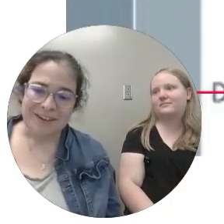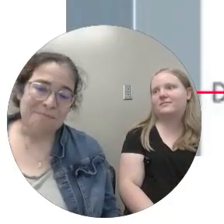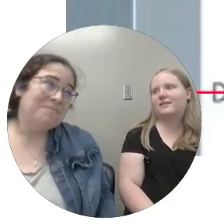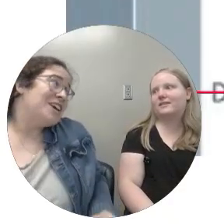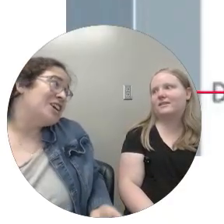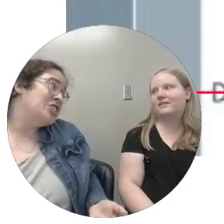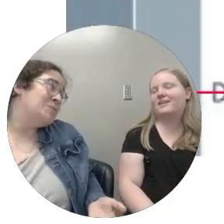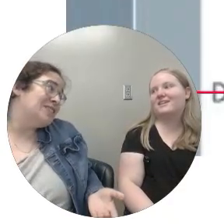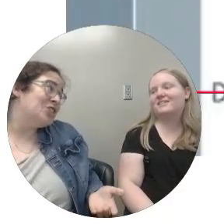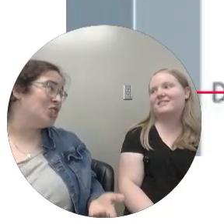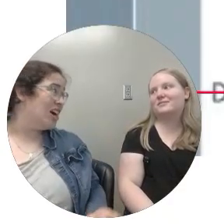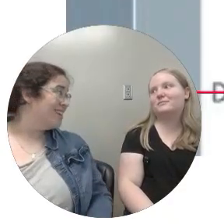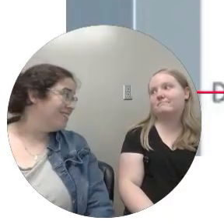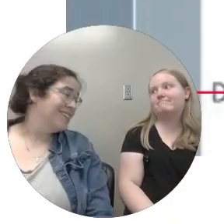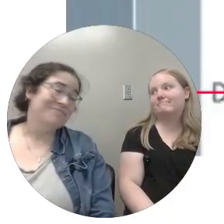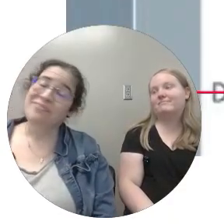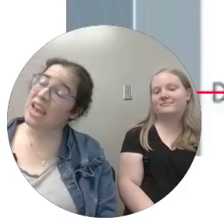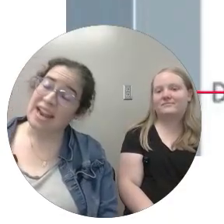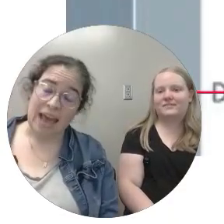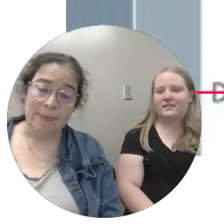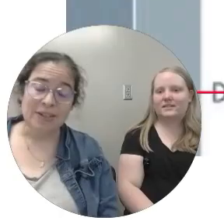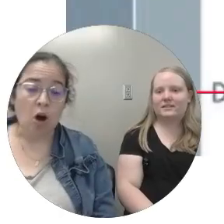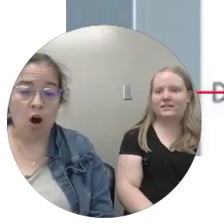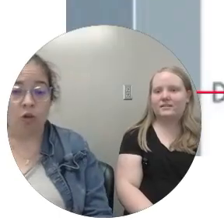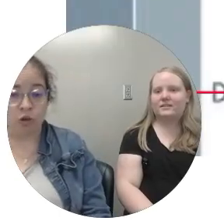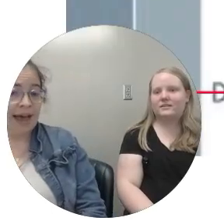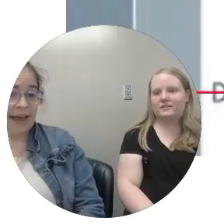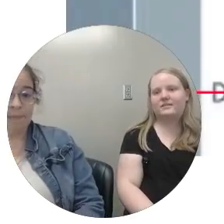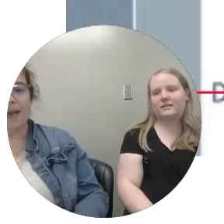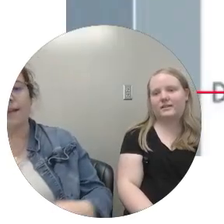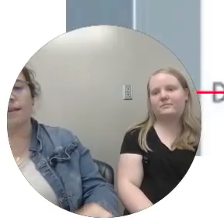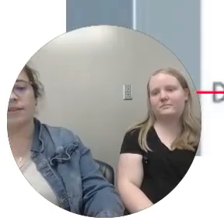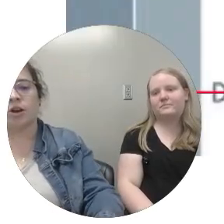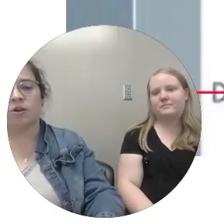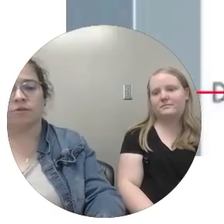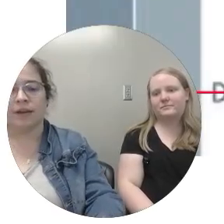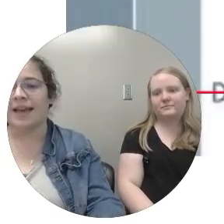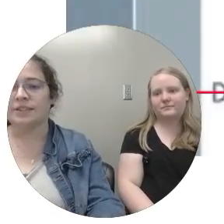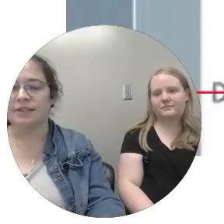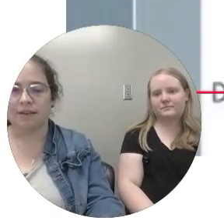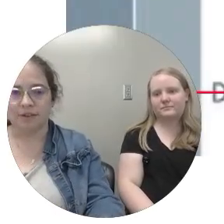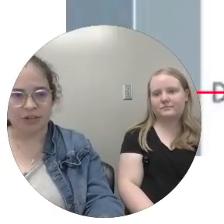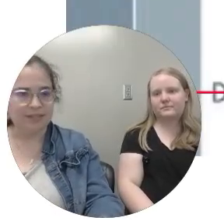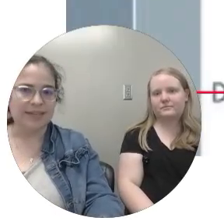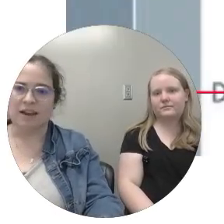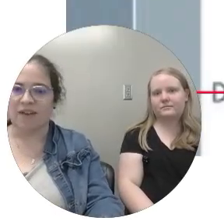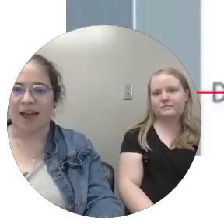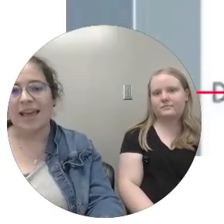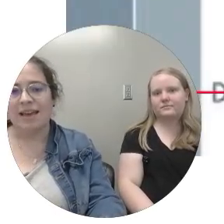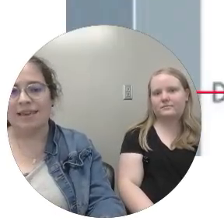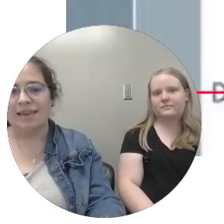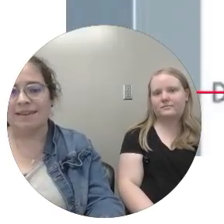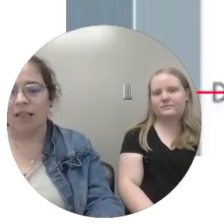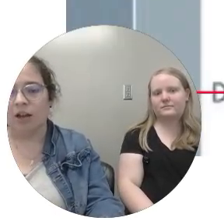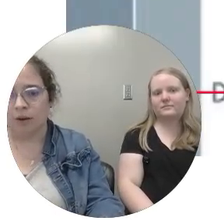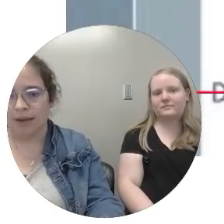pants? She misunderstood. And it happens all the time. And so in case, just to